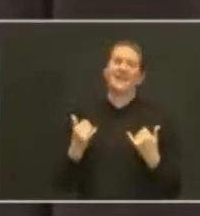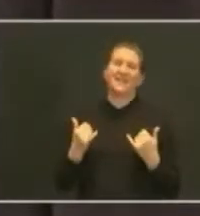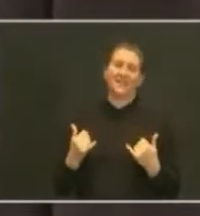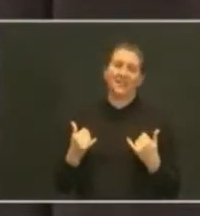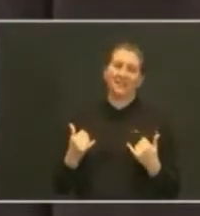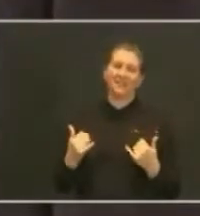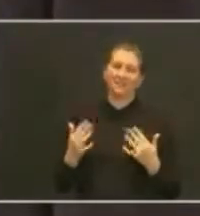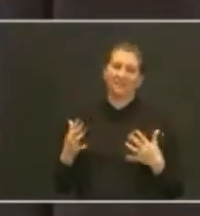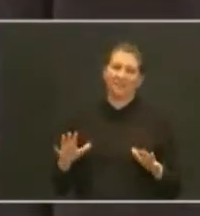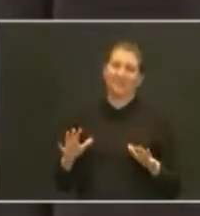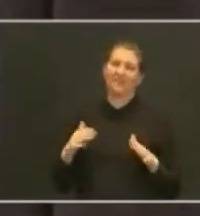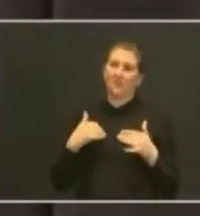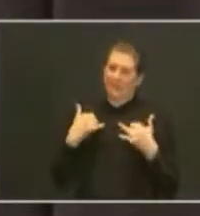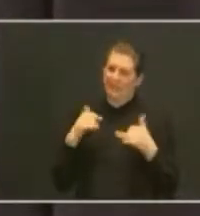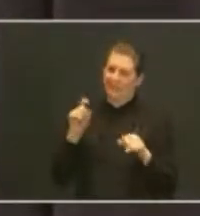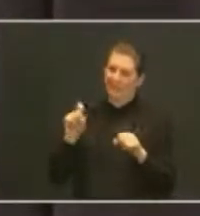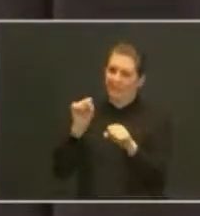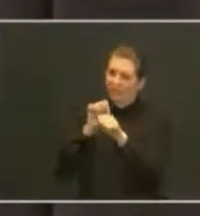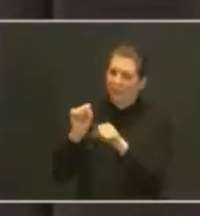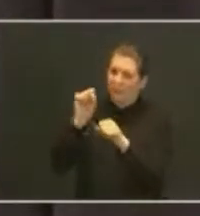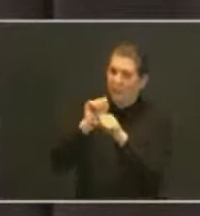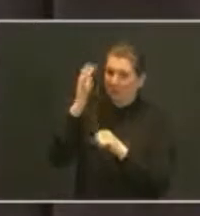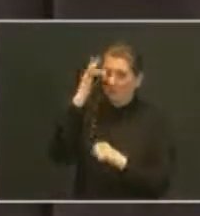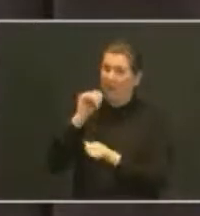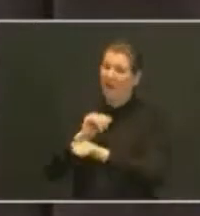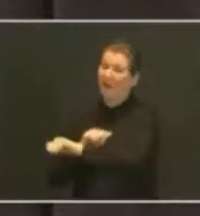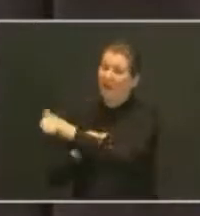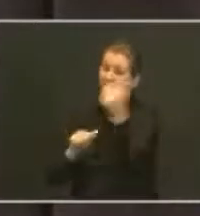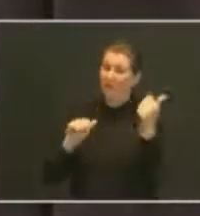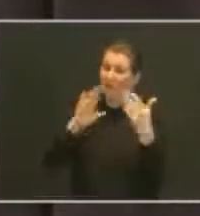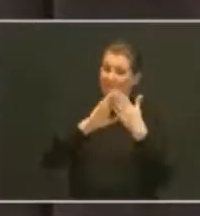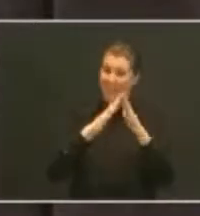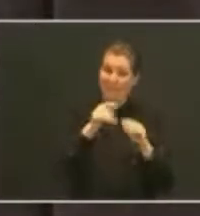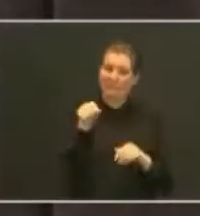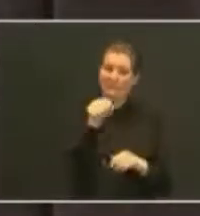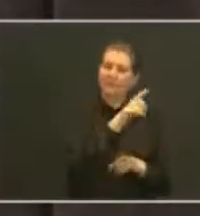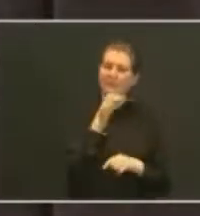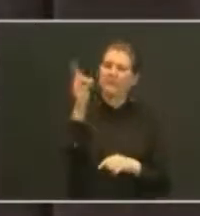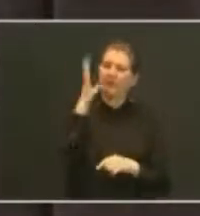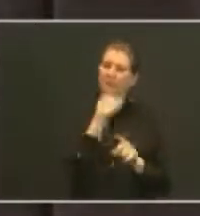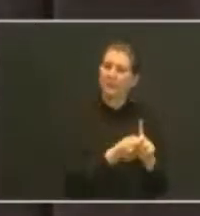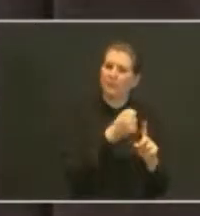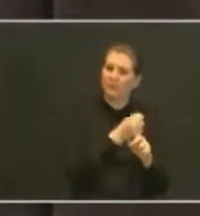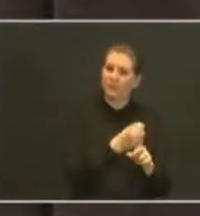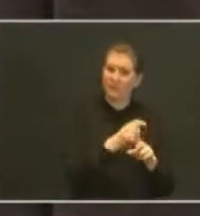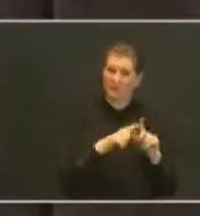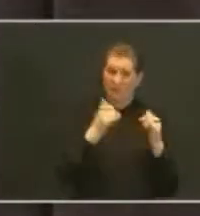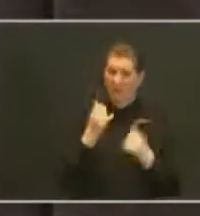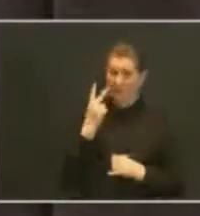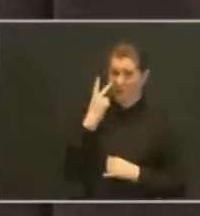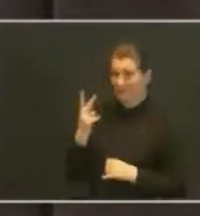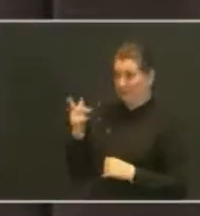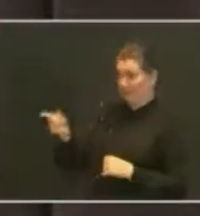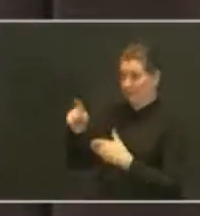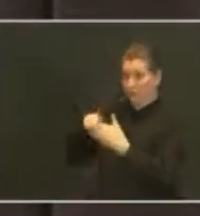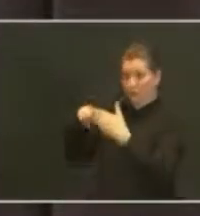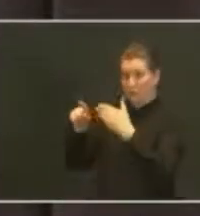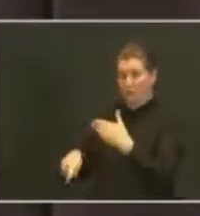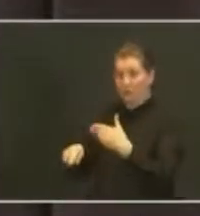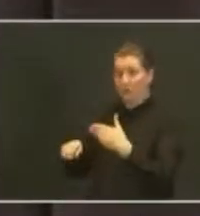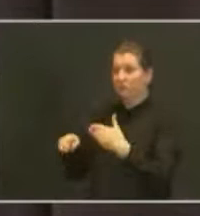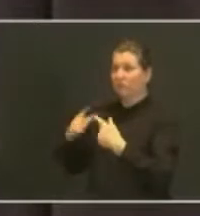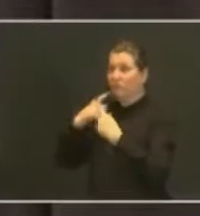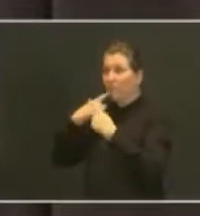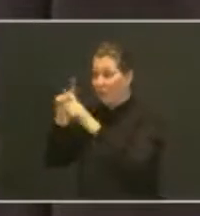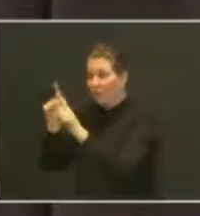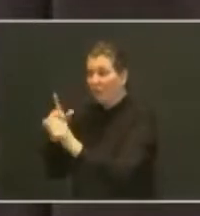other harder hit communities. The good news is we have a template of what can work. Very